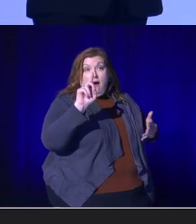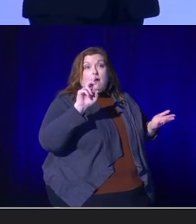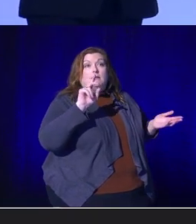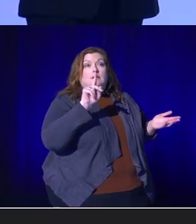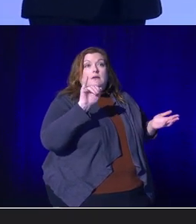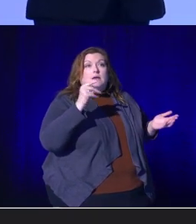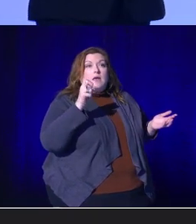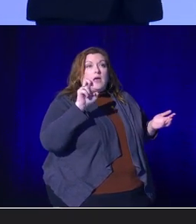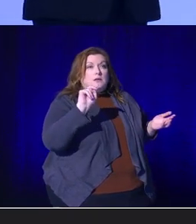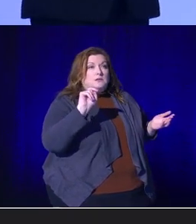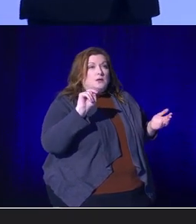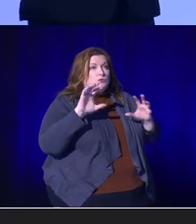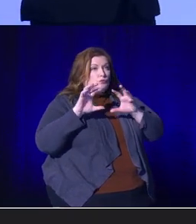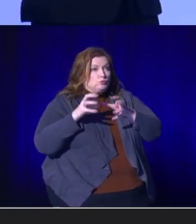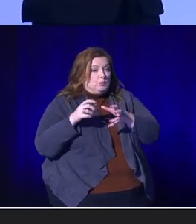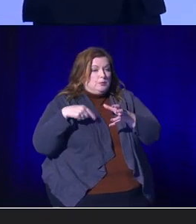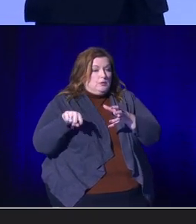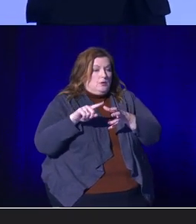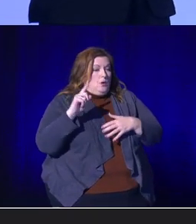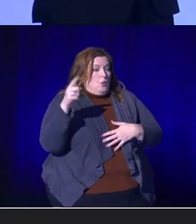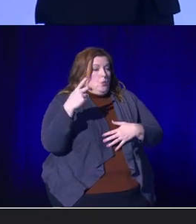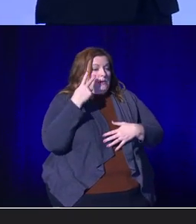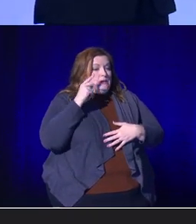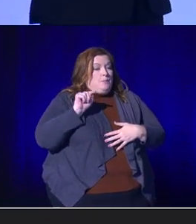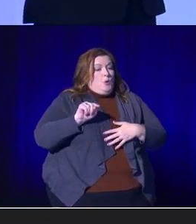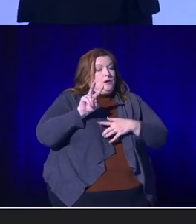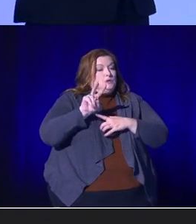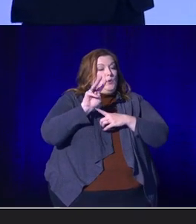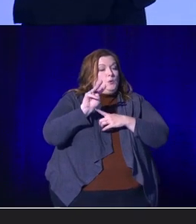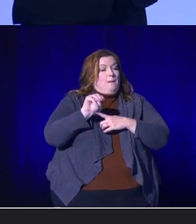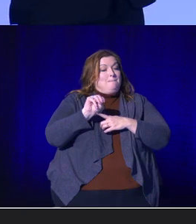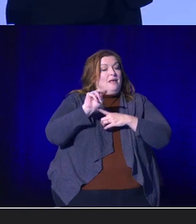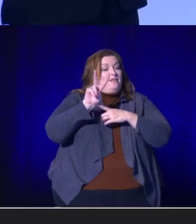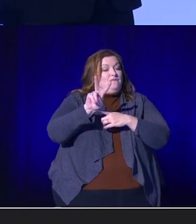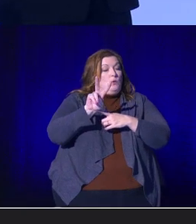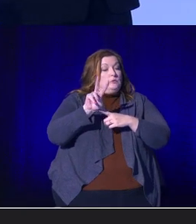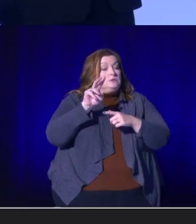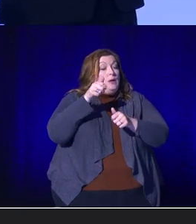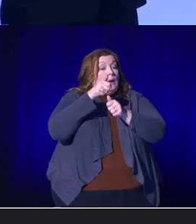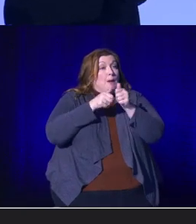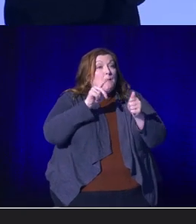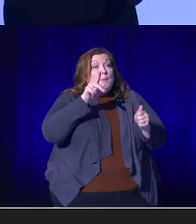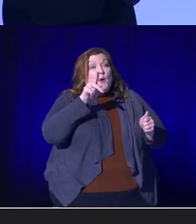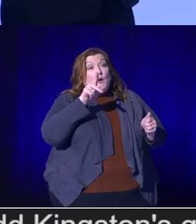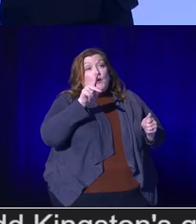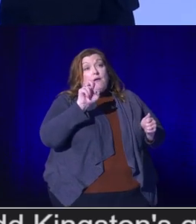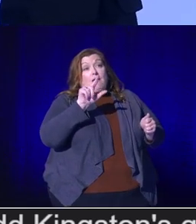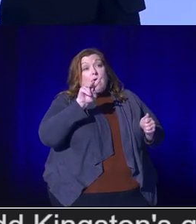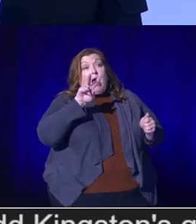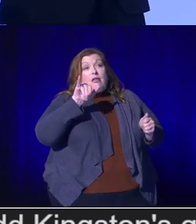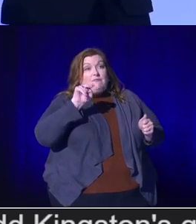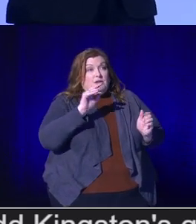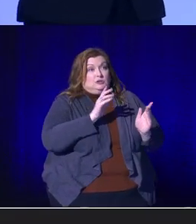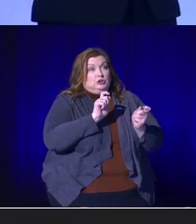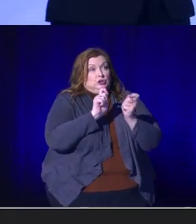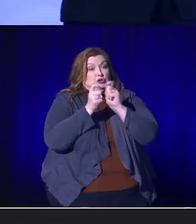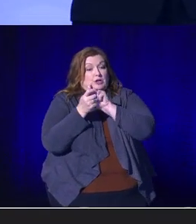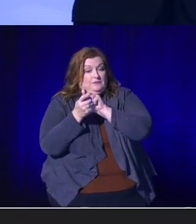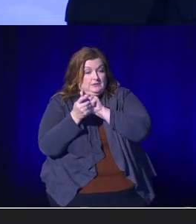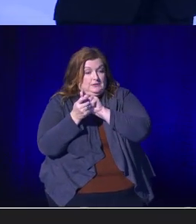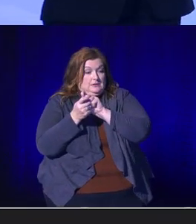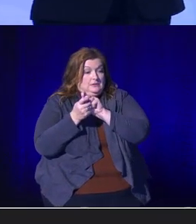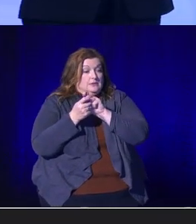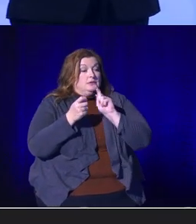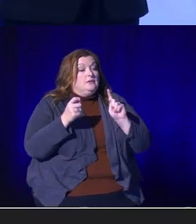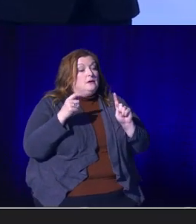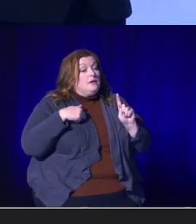about 0.2 millivolts per Kelvin shift from the electrodes. That leaves a lot. There was a 1.4 millivolts per